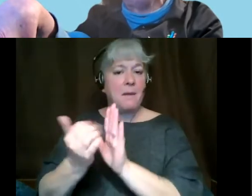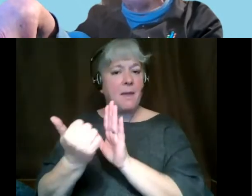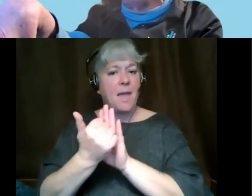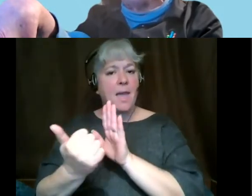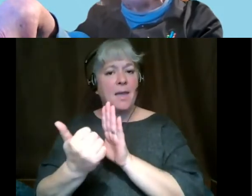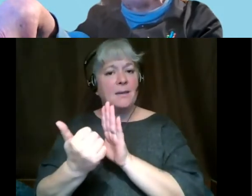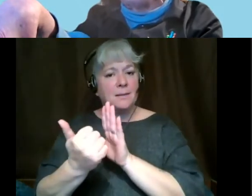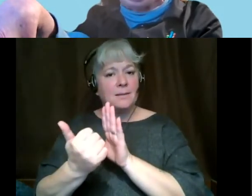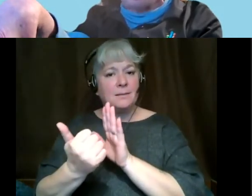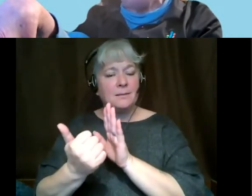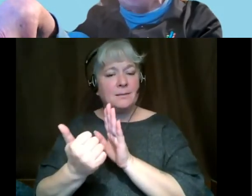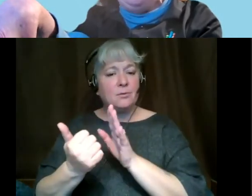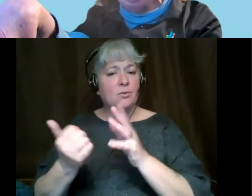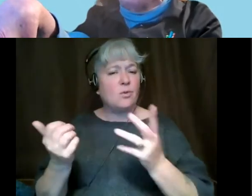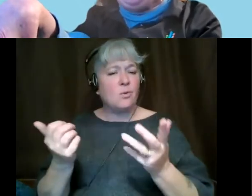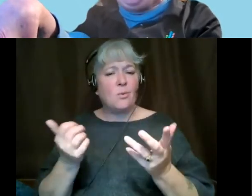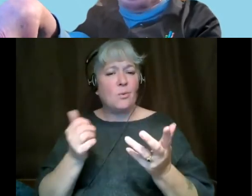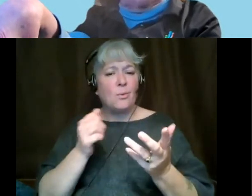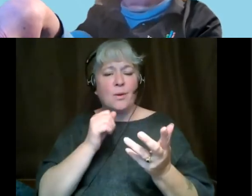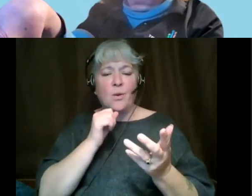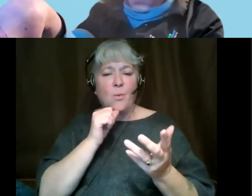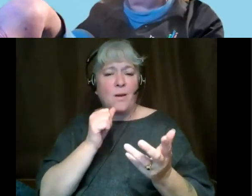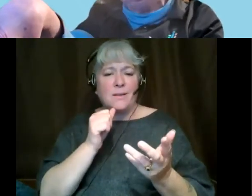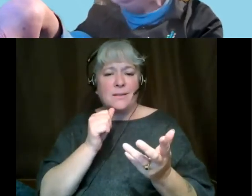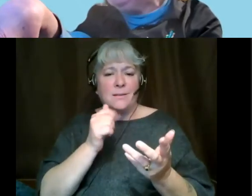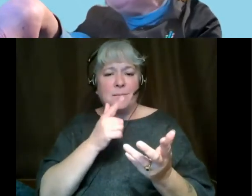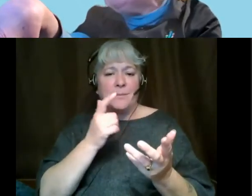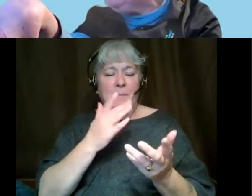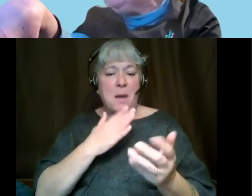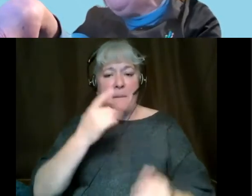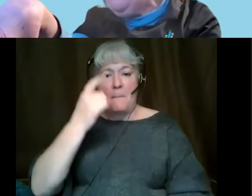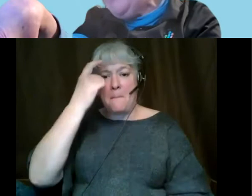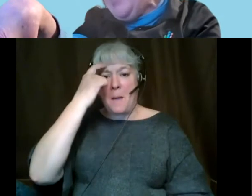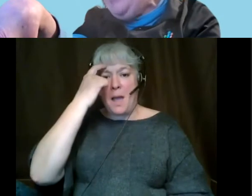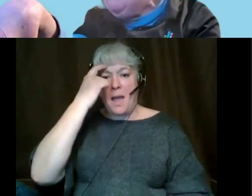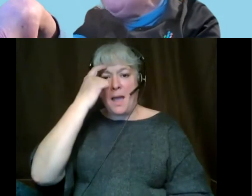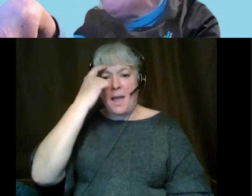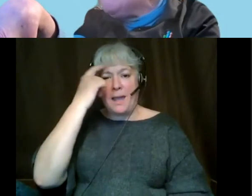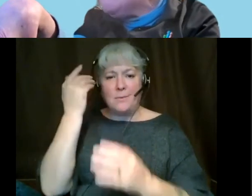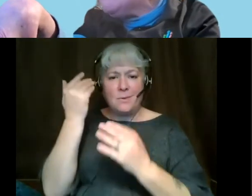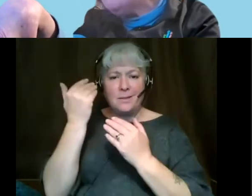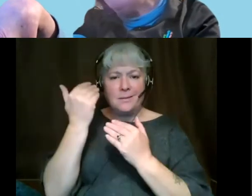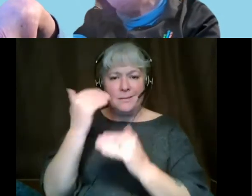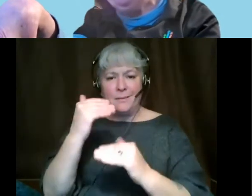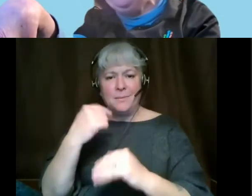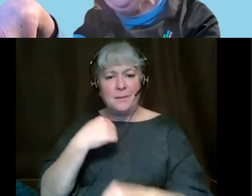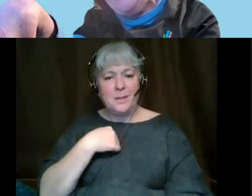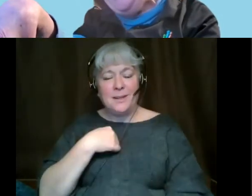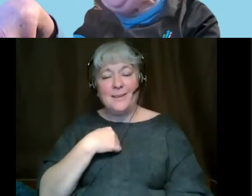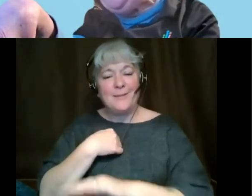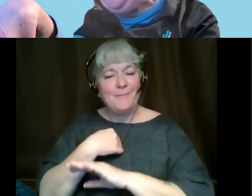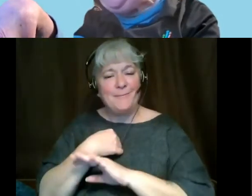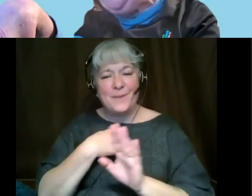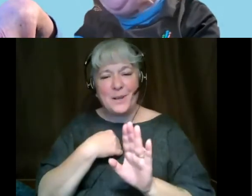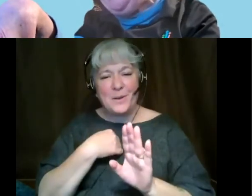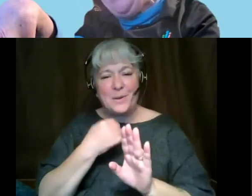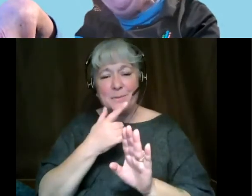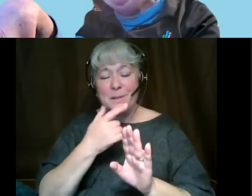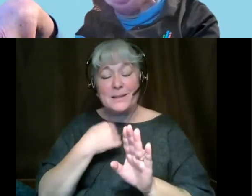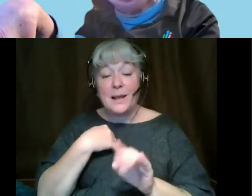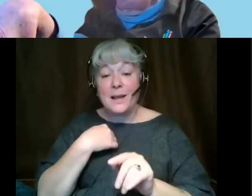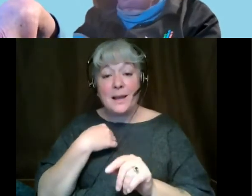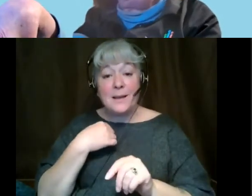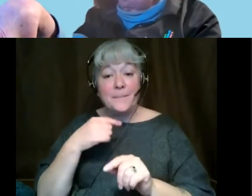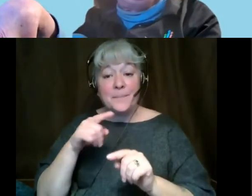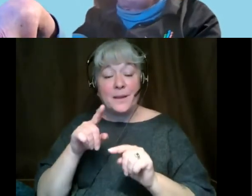it wasn't that my mind was holding me back. It was I just didn't